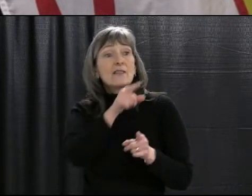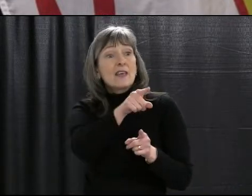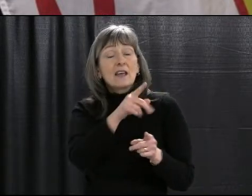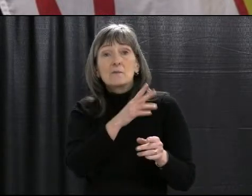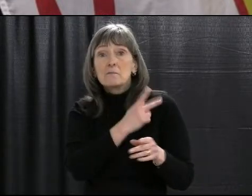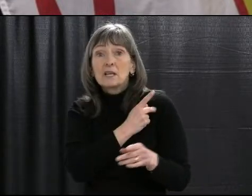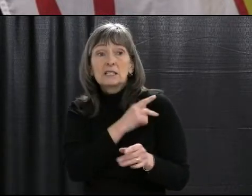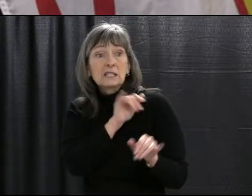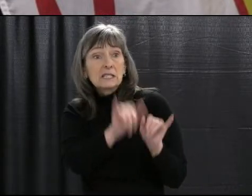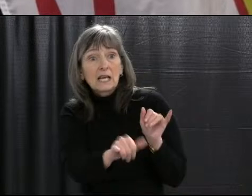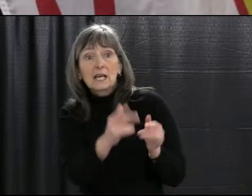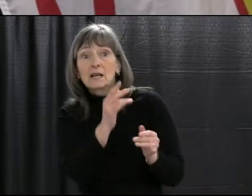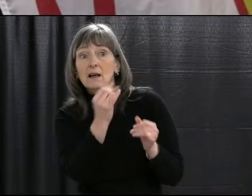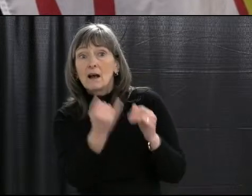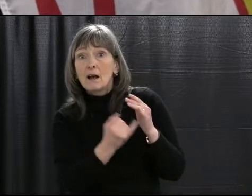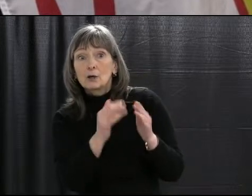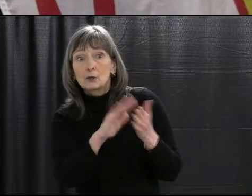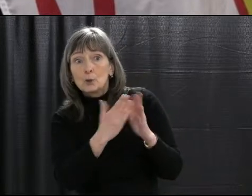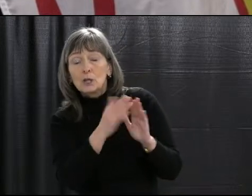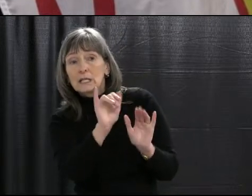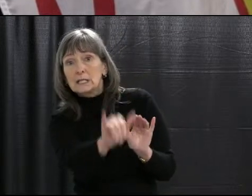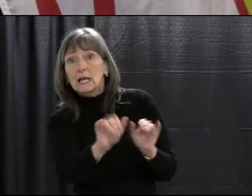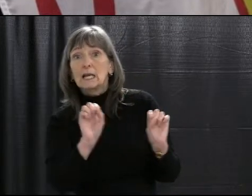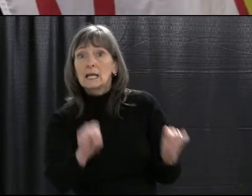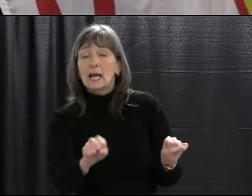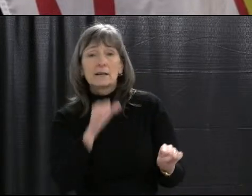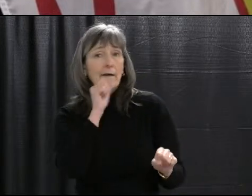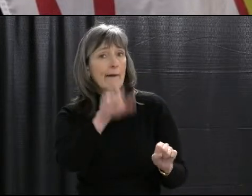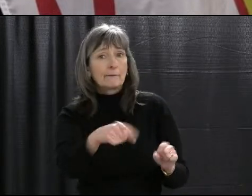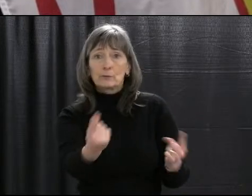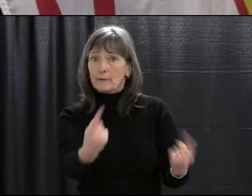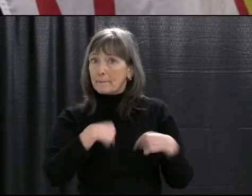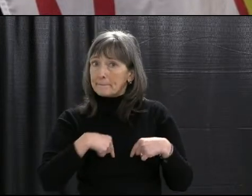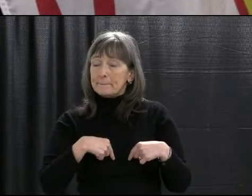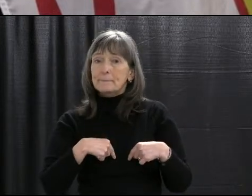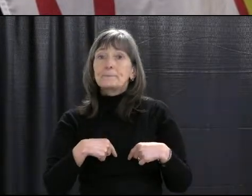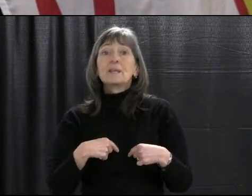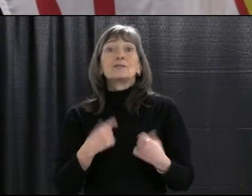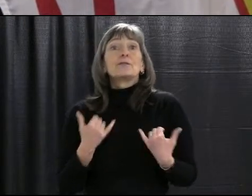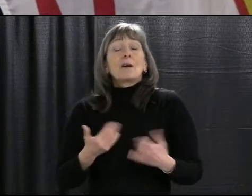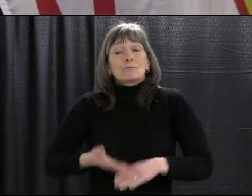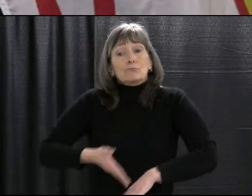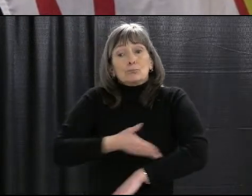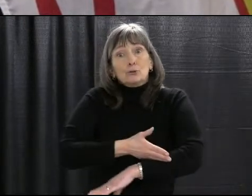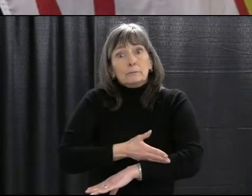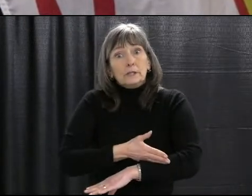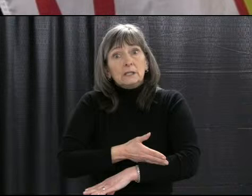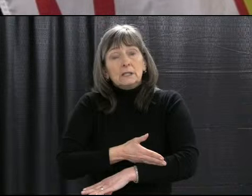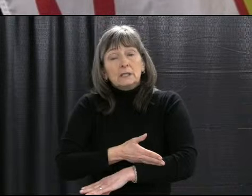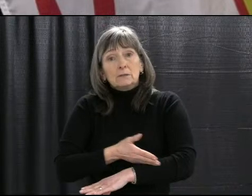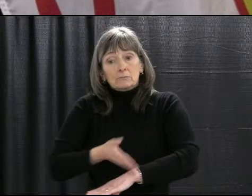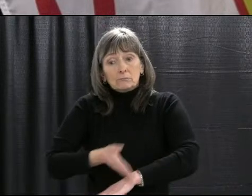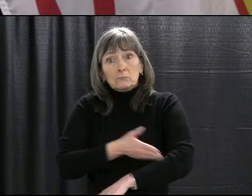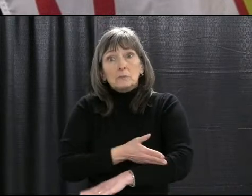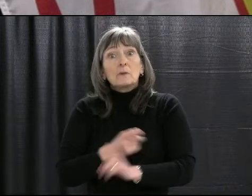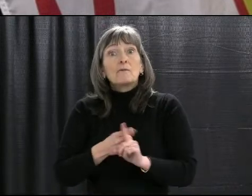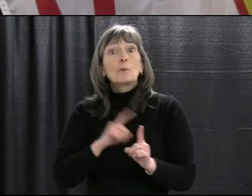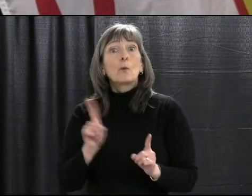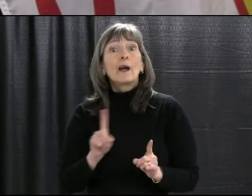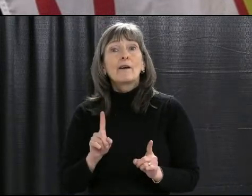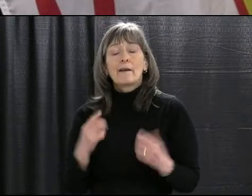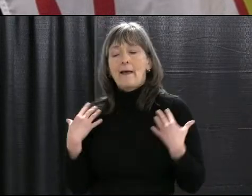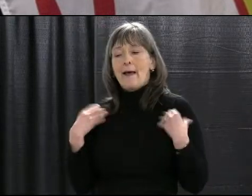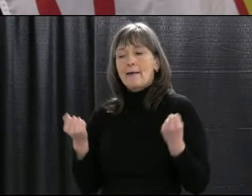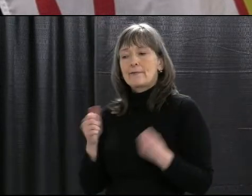are. These initiatives to transform heart and stroke care in Newfoundland and Labrador are based directly on recommendations from Health